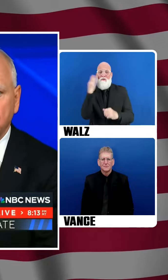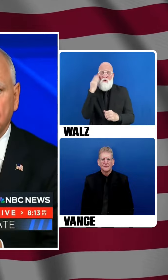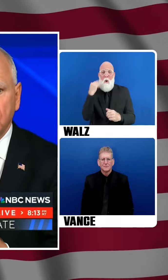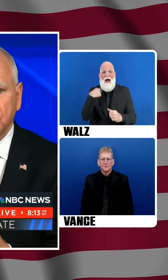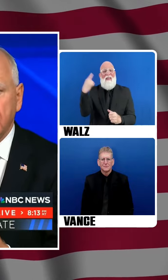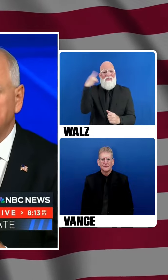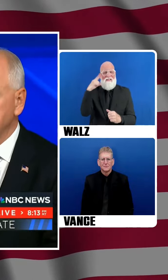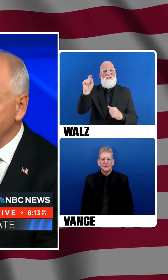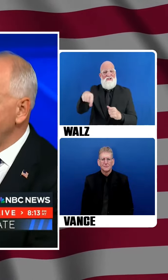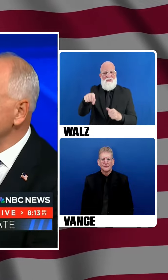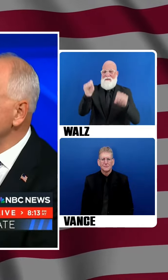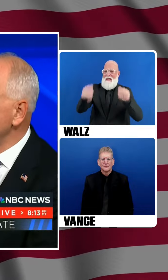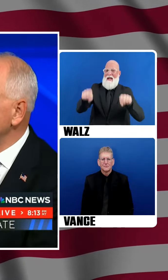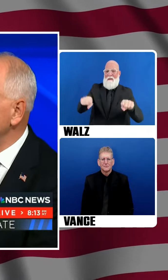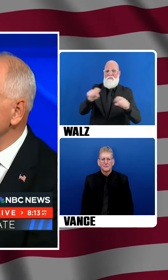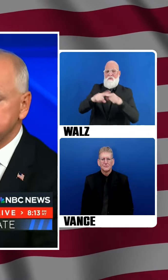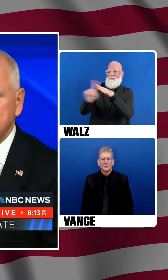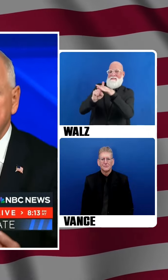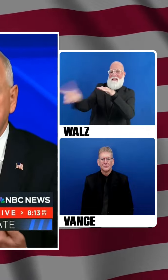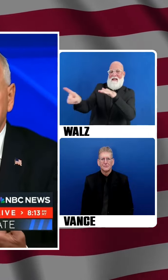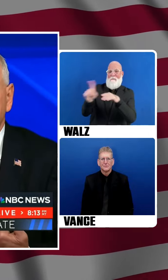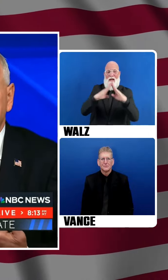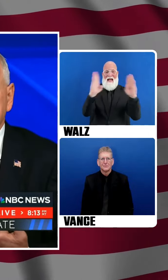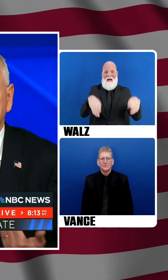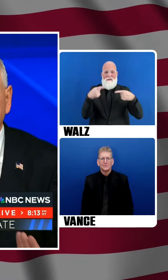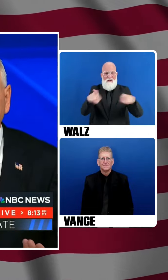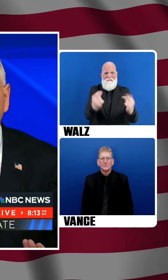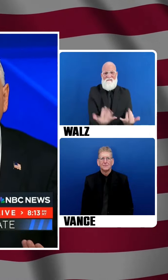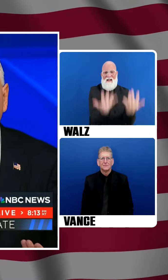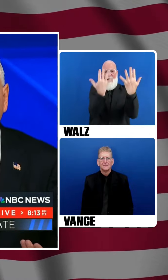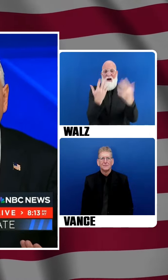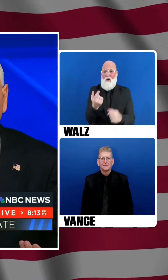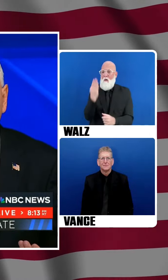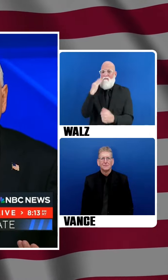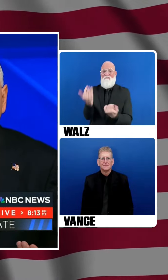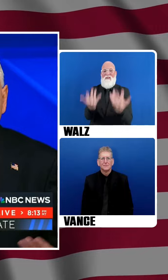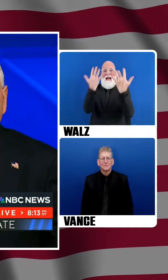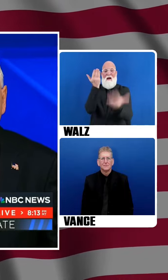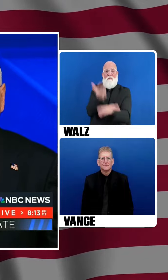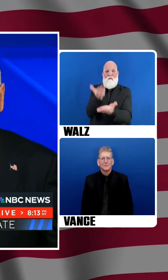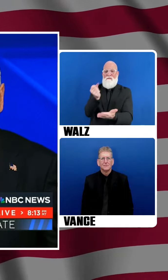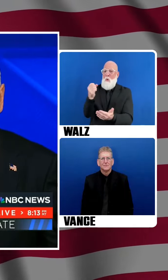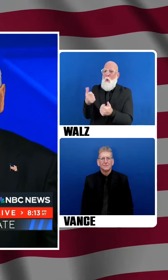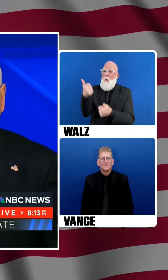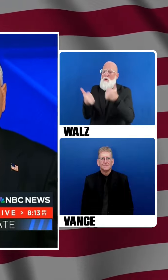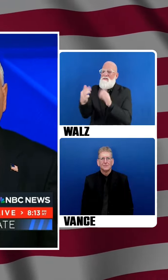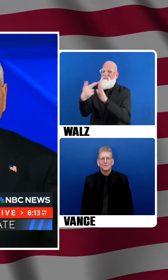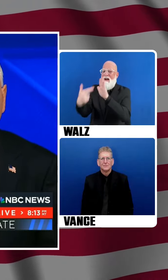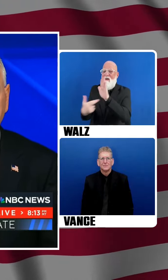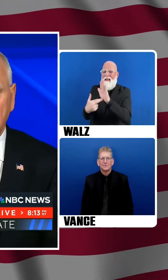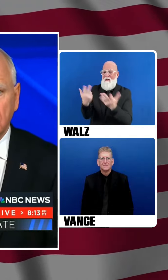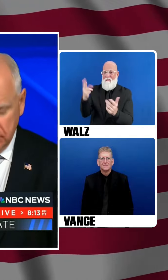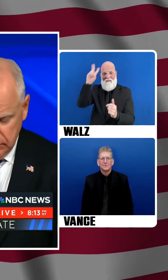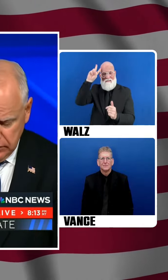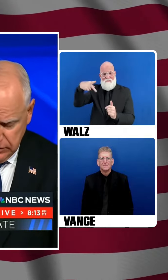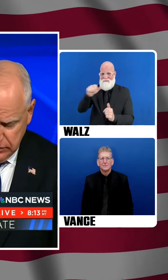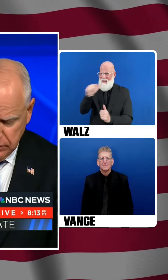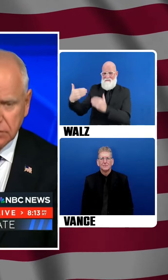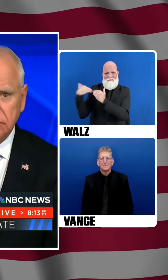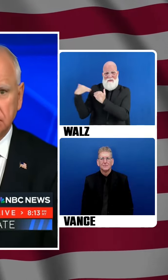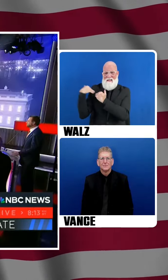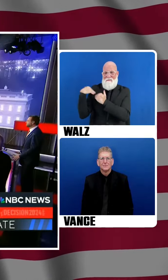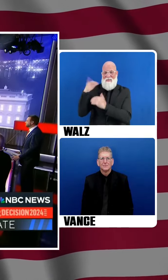that it's fireproof and those types of things. So which are the regulations? Because the vice president's not responsible for those. Congress writes those. Governor, thank